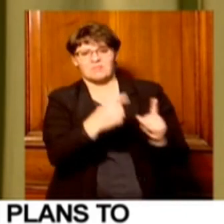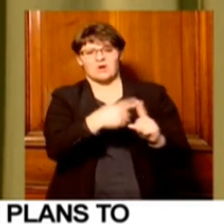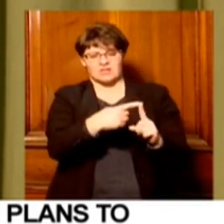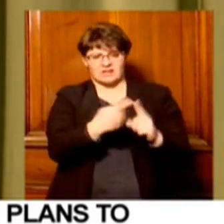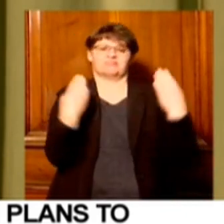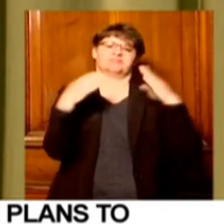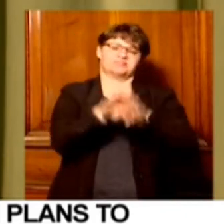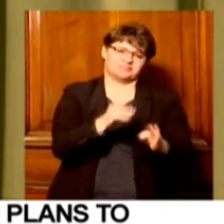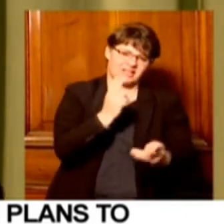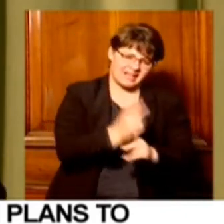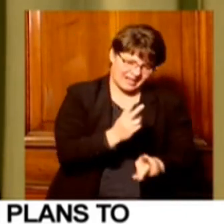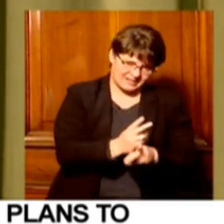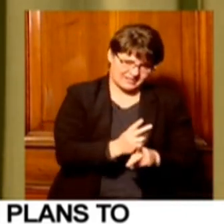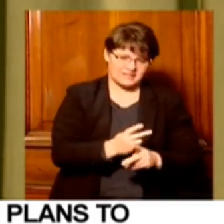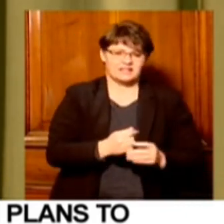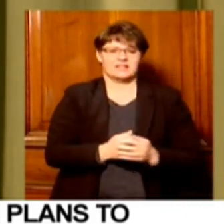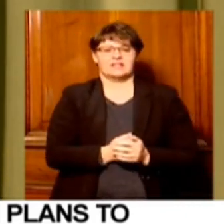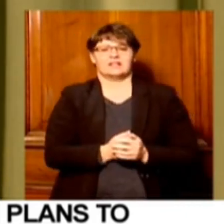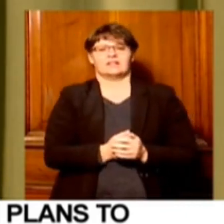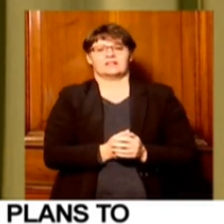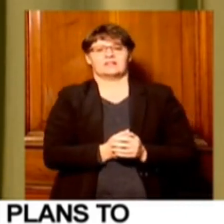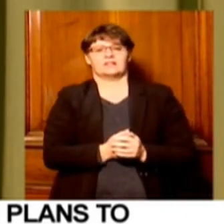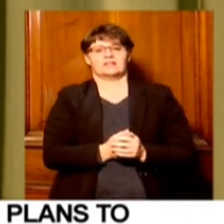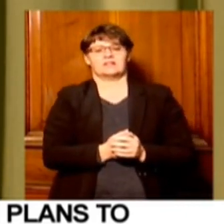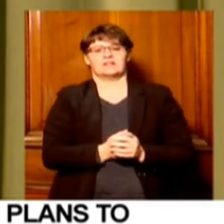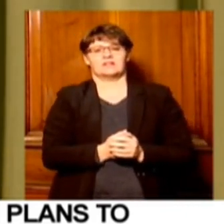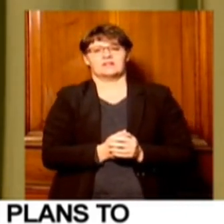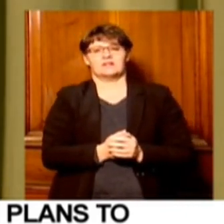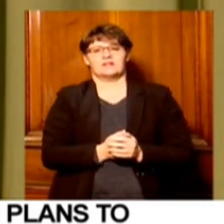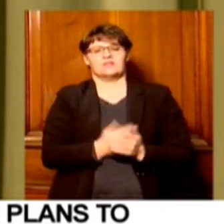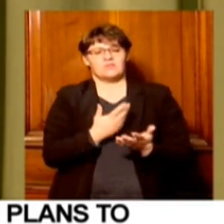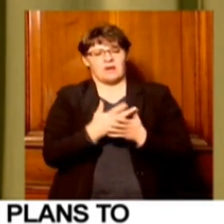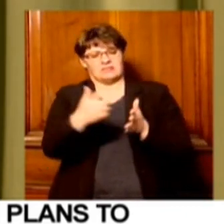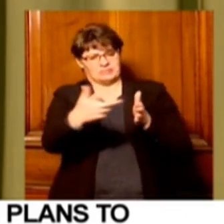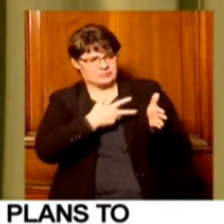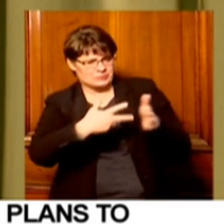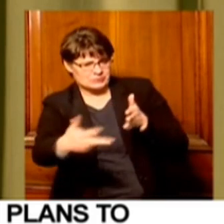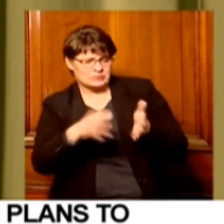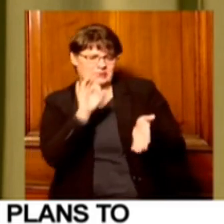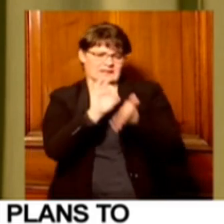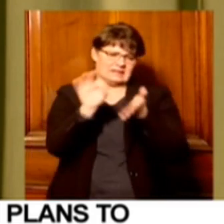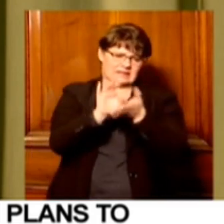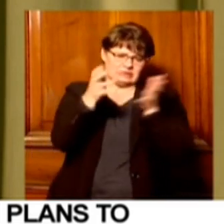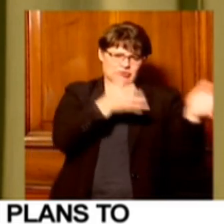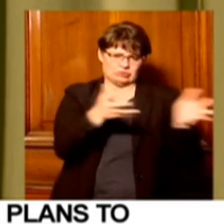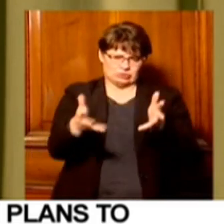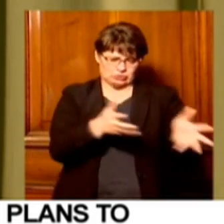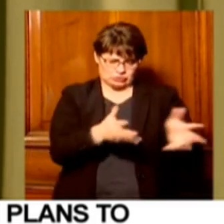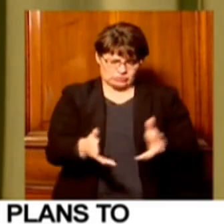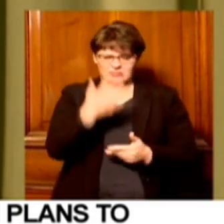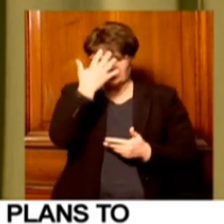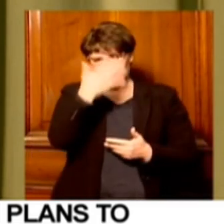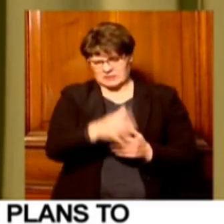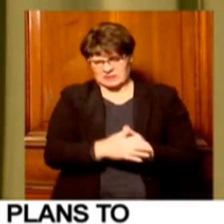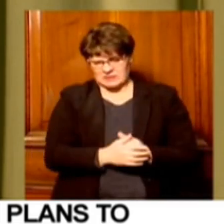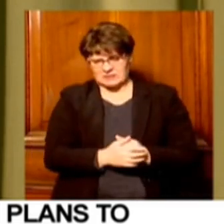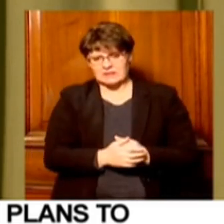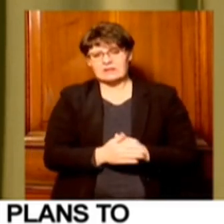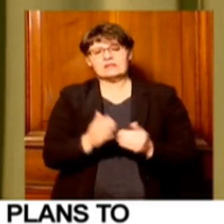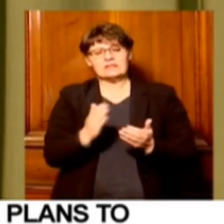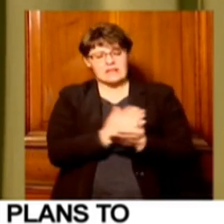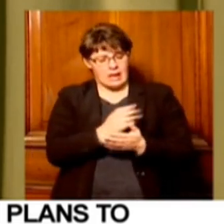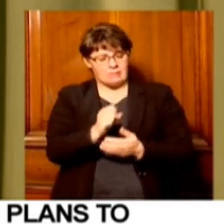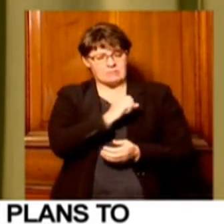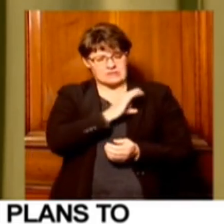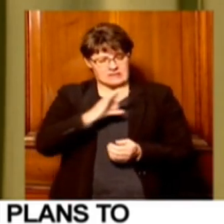of COVID, they have to shut the building and do all the necessary stuff. And some of the key